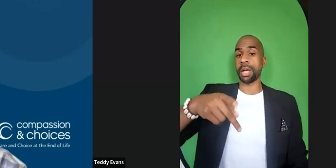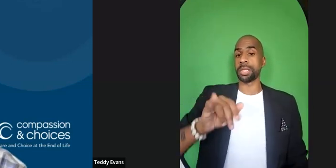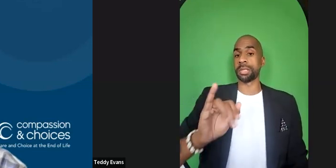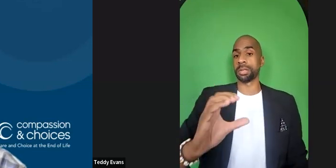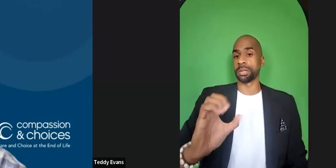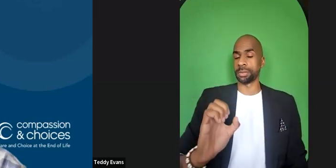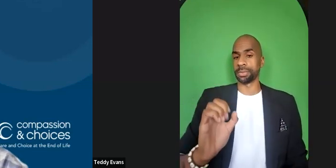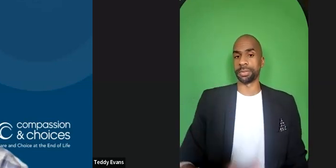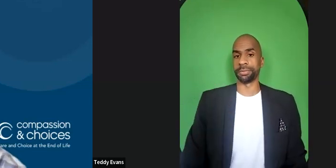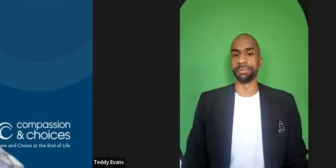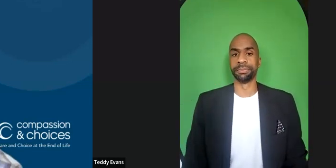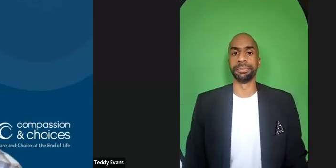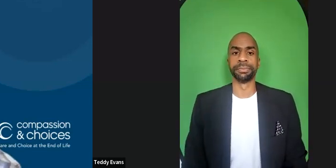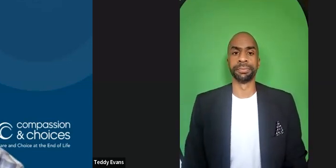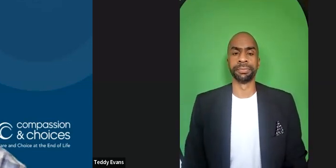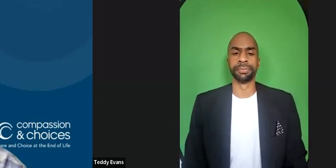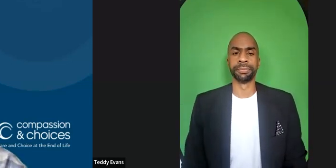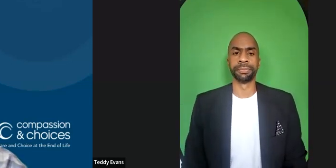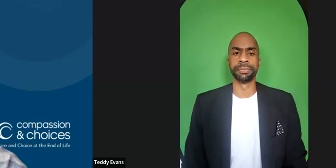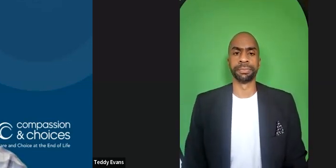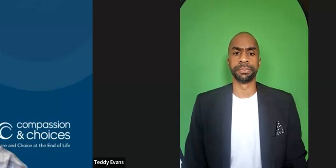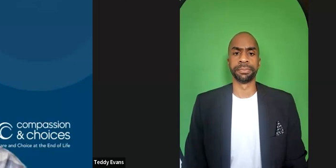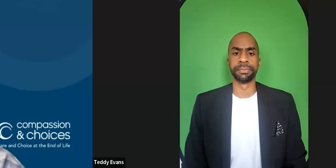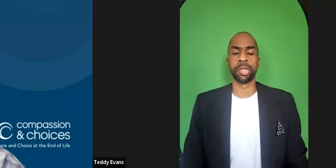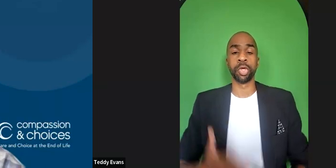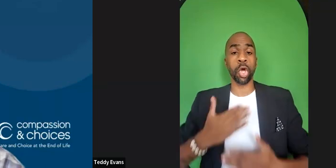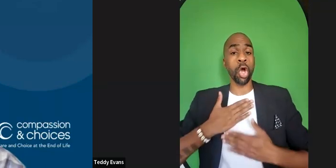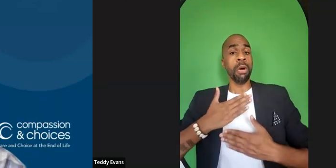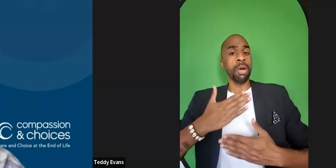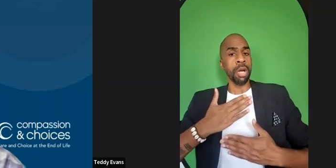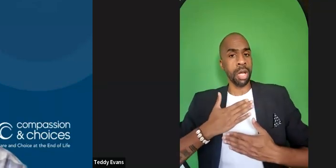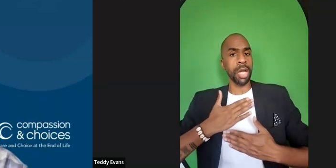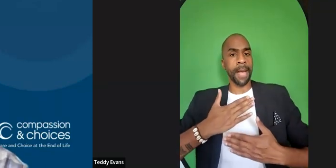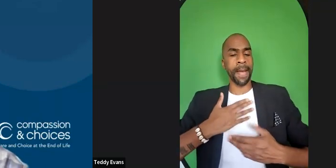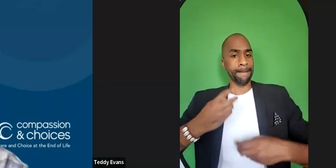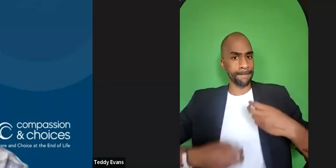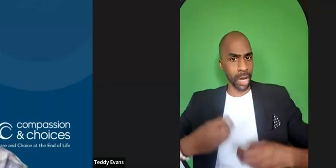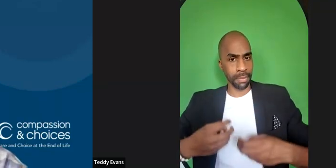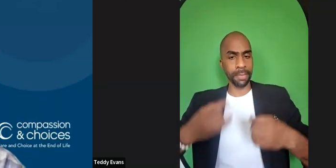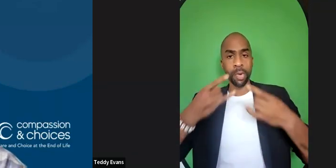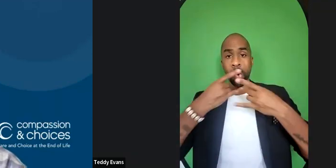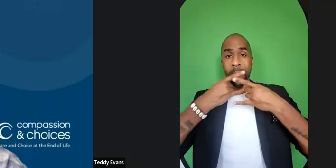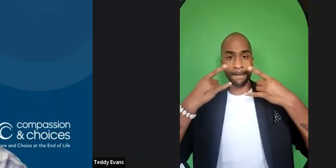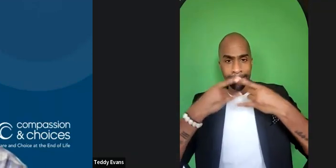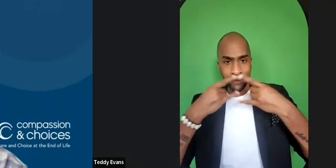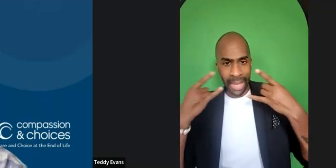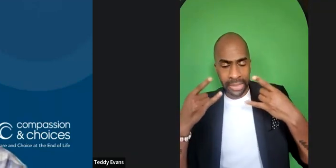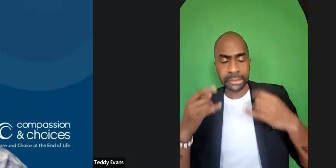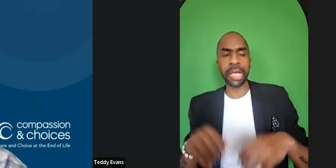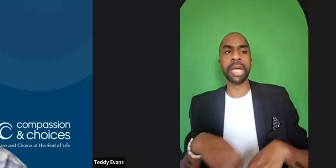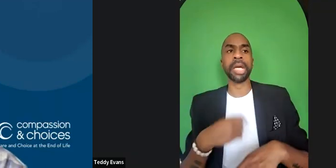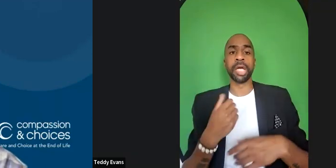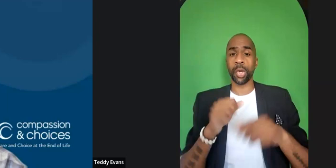So shortness of breath, masks, ventilators, trachs. Could you provide a little bit more information about